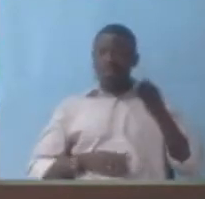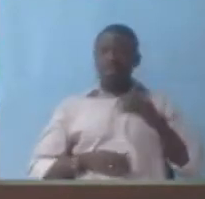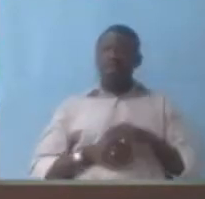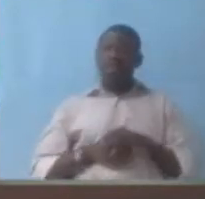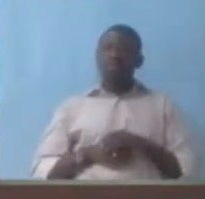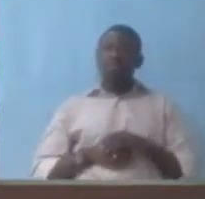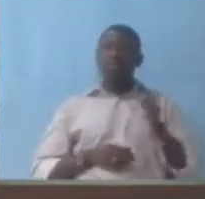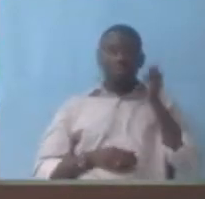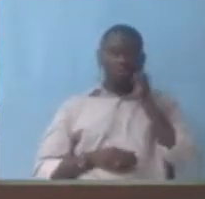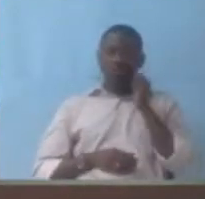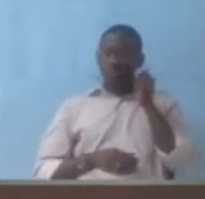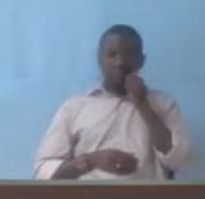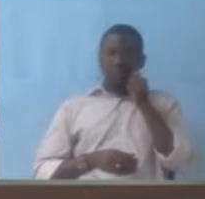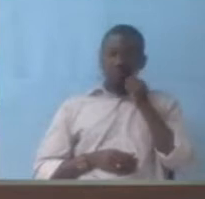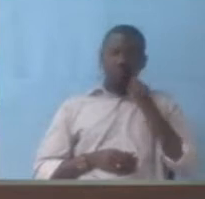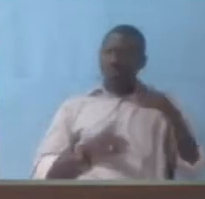Consistently push for